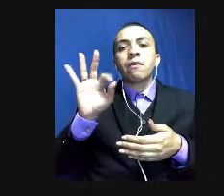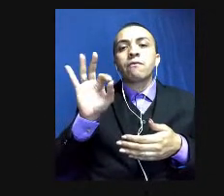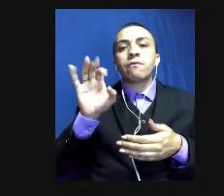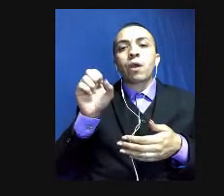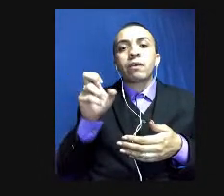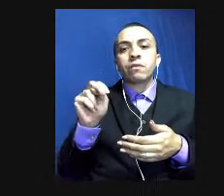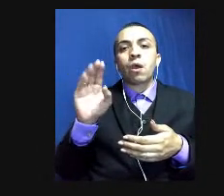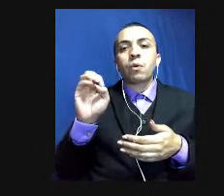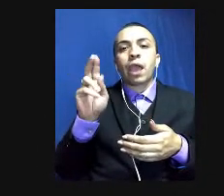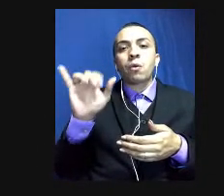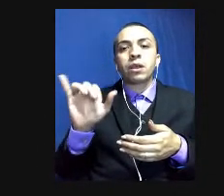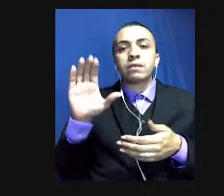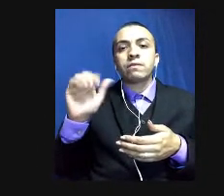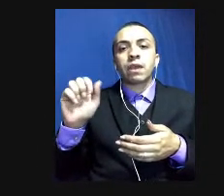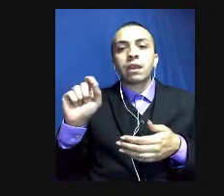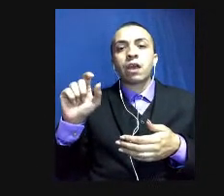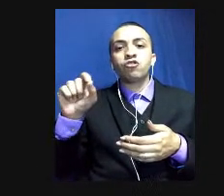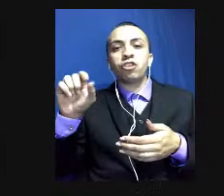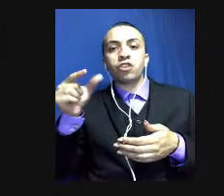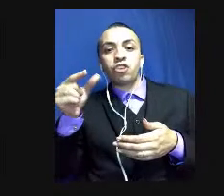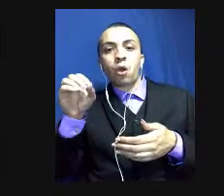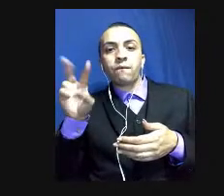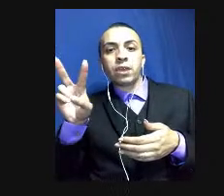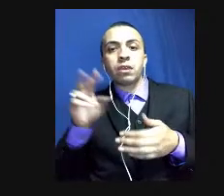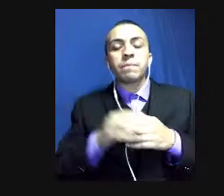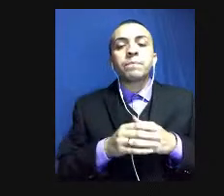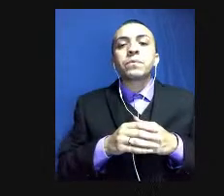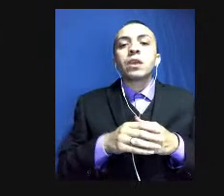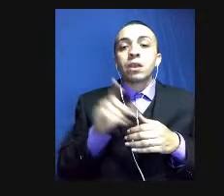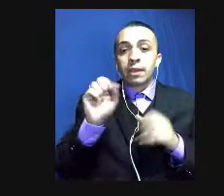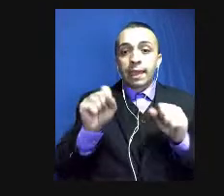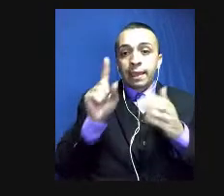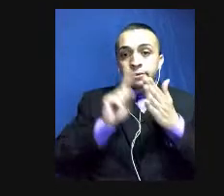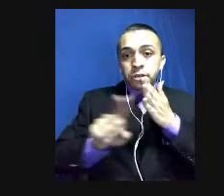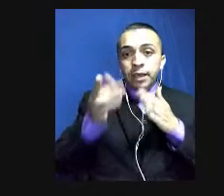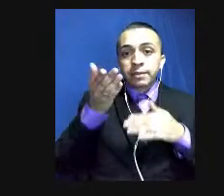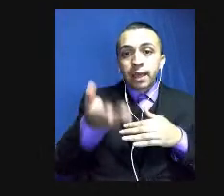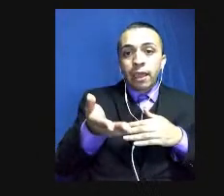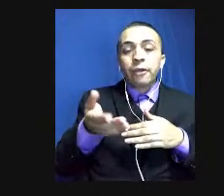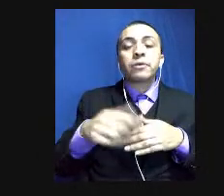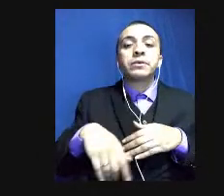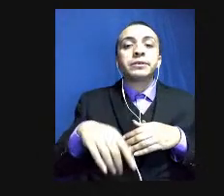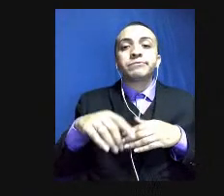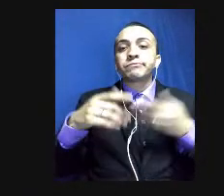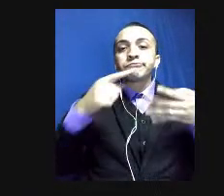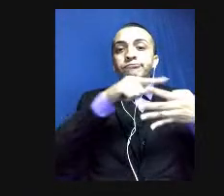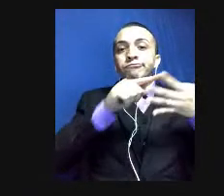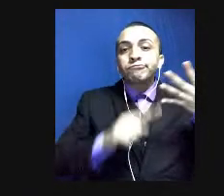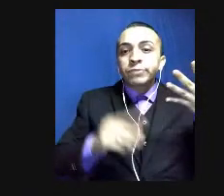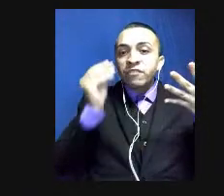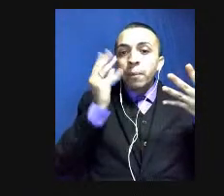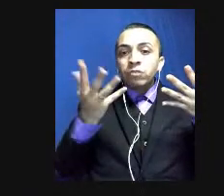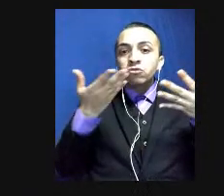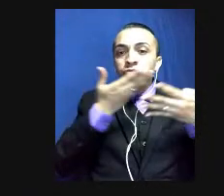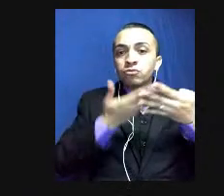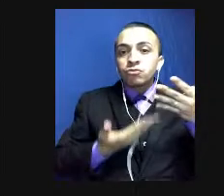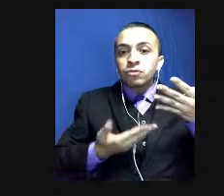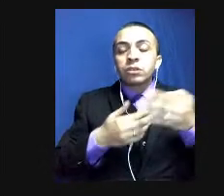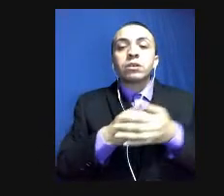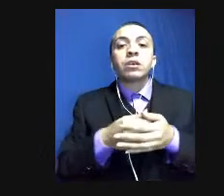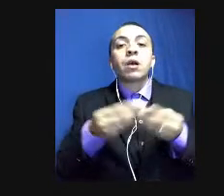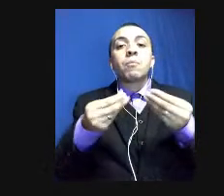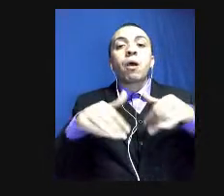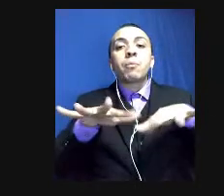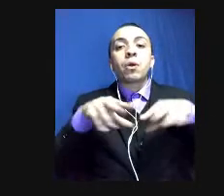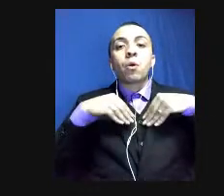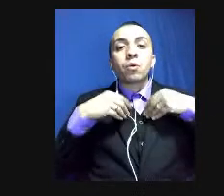FresnoCountyCA.gov, and you can go there and click on the links to the creek fire. Property owners who wish to proceed with